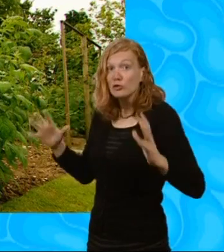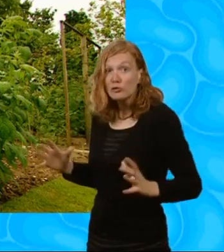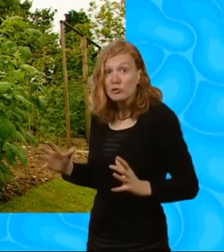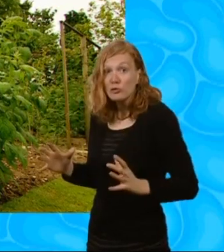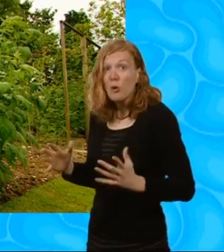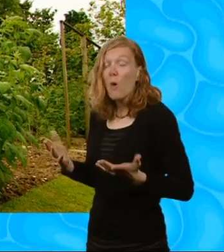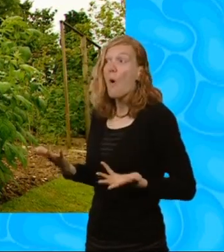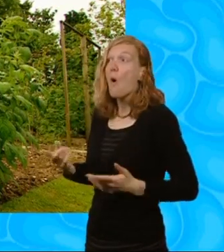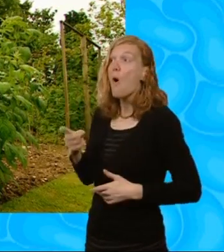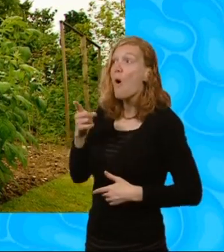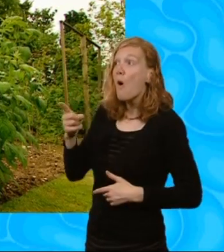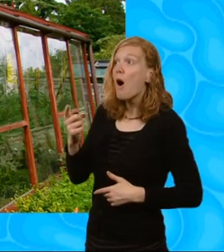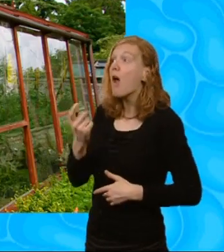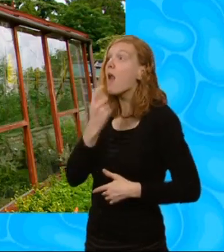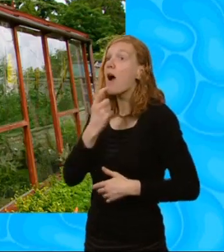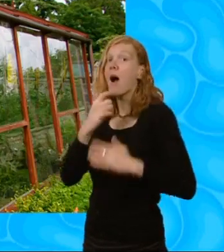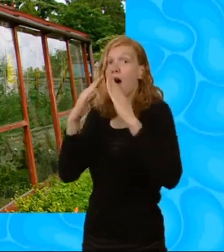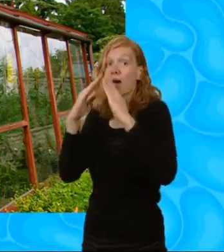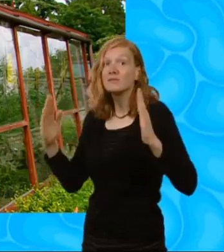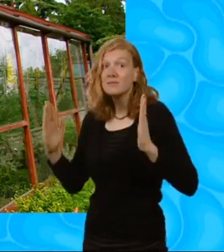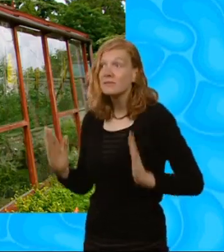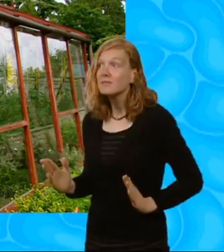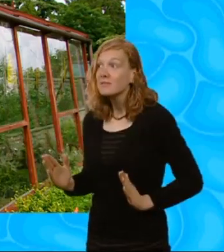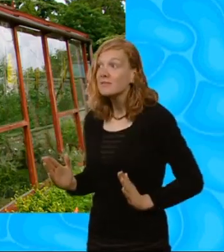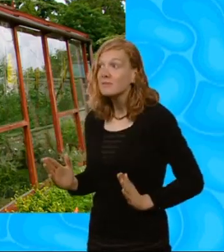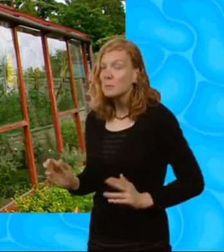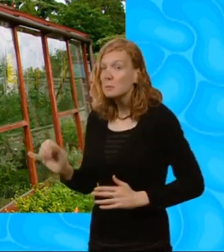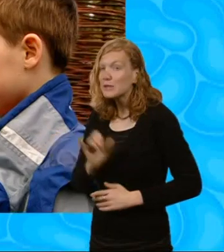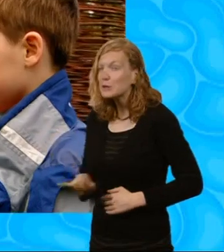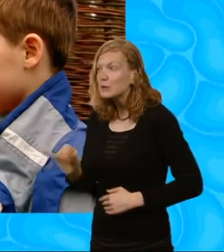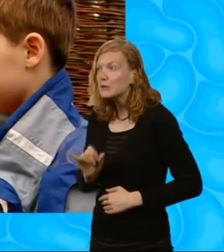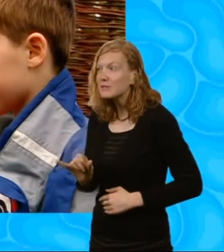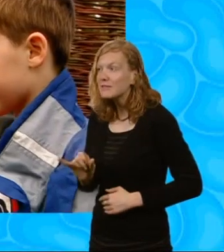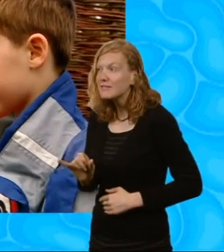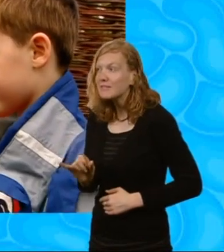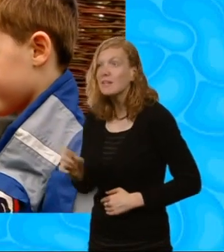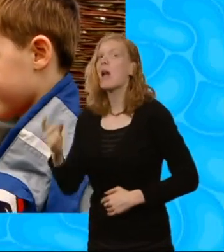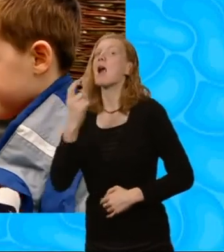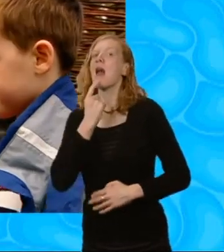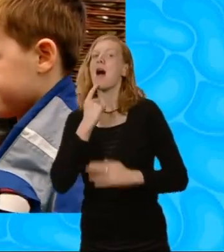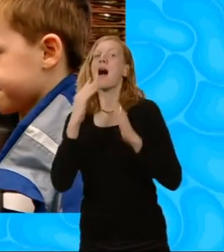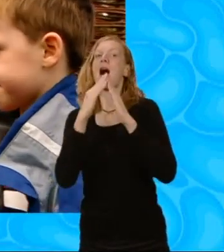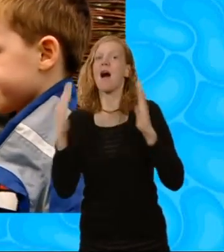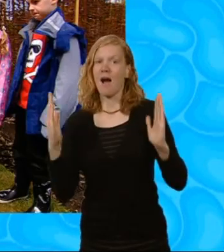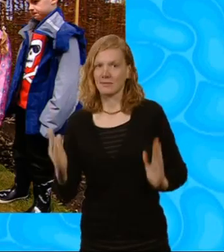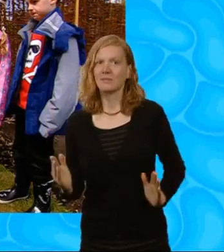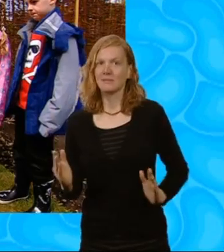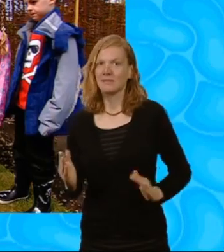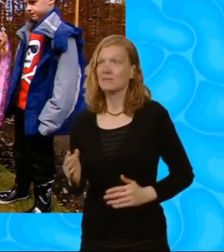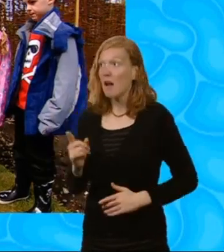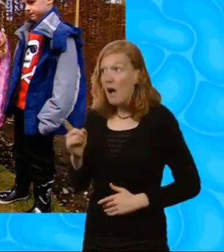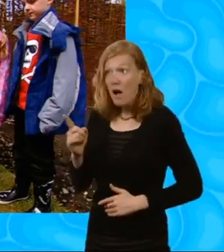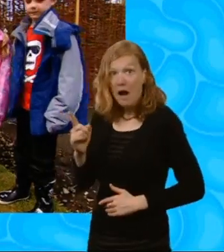bush? Or in the greenhouse? What do you think? In the greenhouse. They will be in the greenhouse. Do you want to go and have